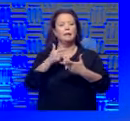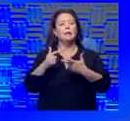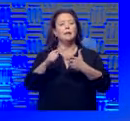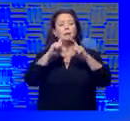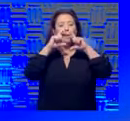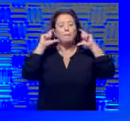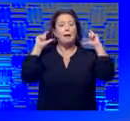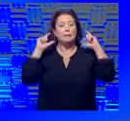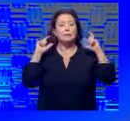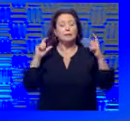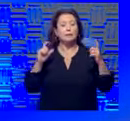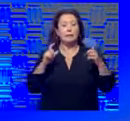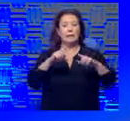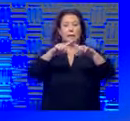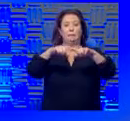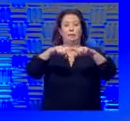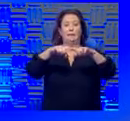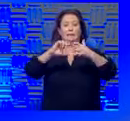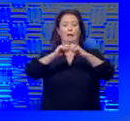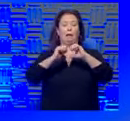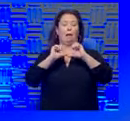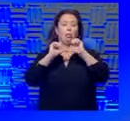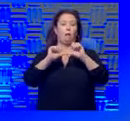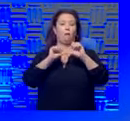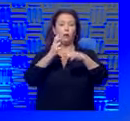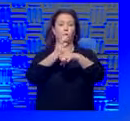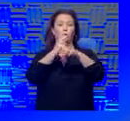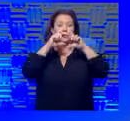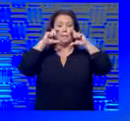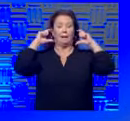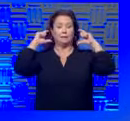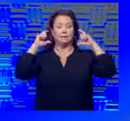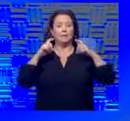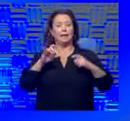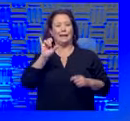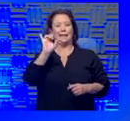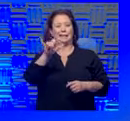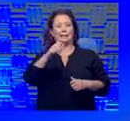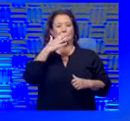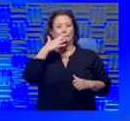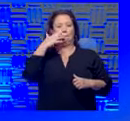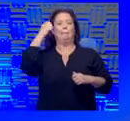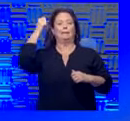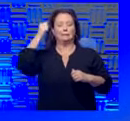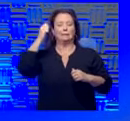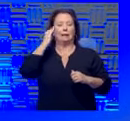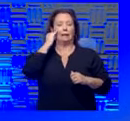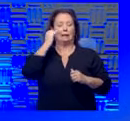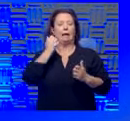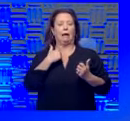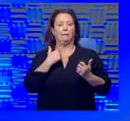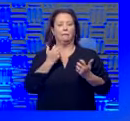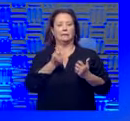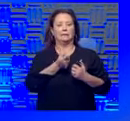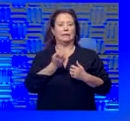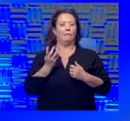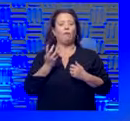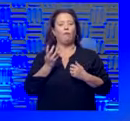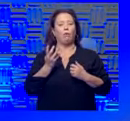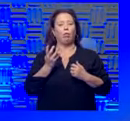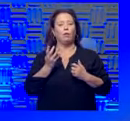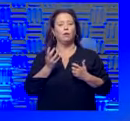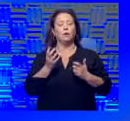It certainly also depends how long you're using it for. But I think that is probably the best practice, is to have multiple masks so that you